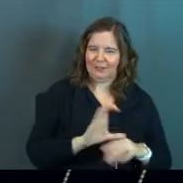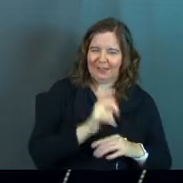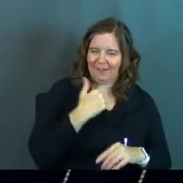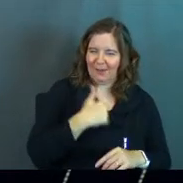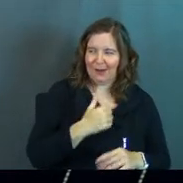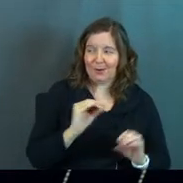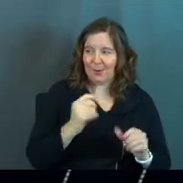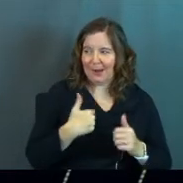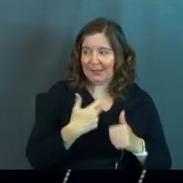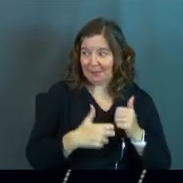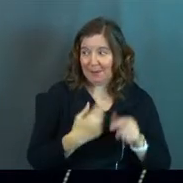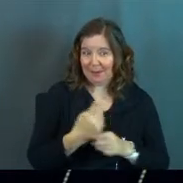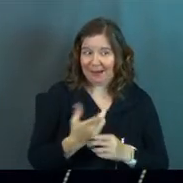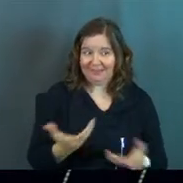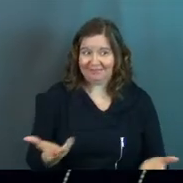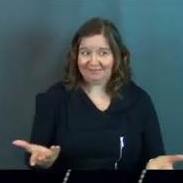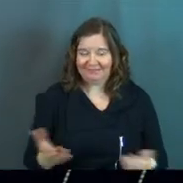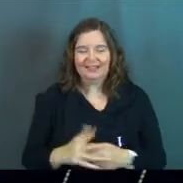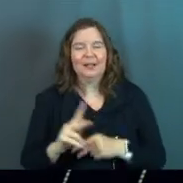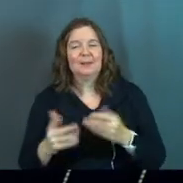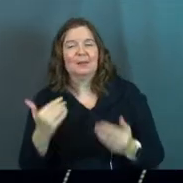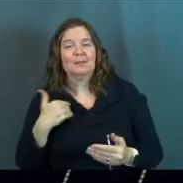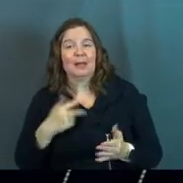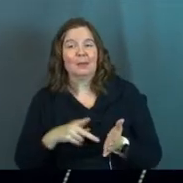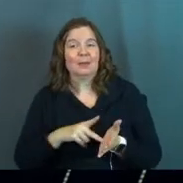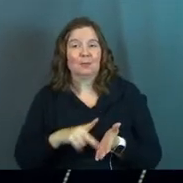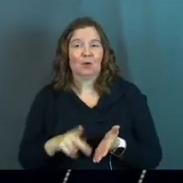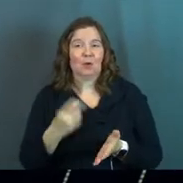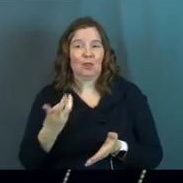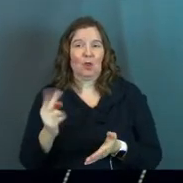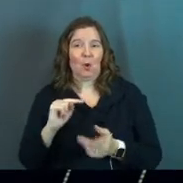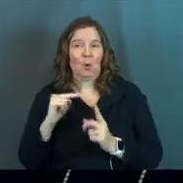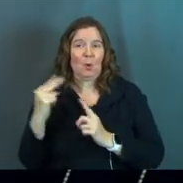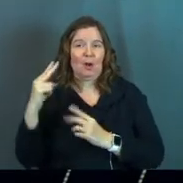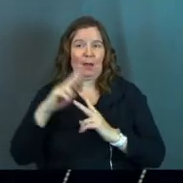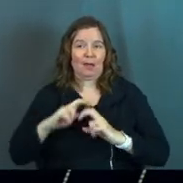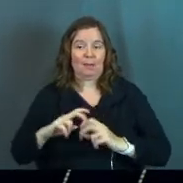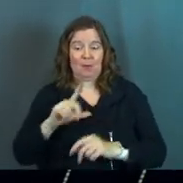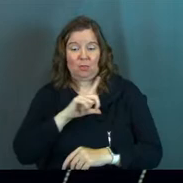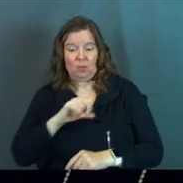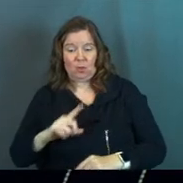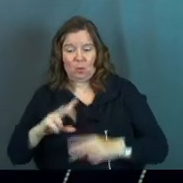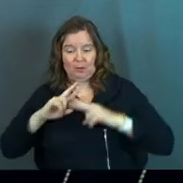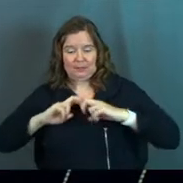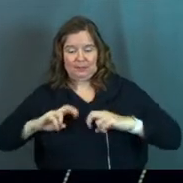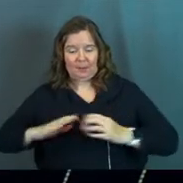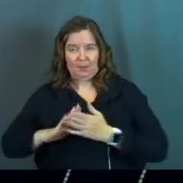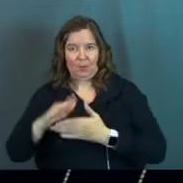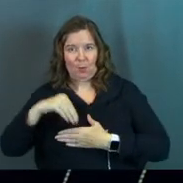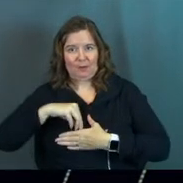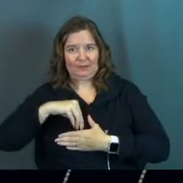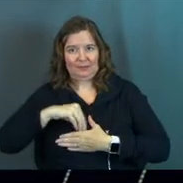problem, right? People may be pure in their own eyes, but the Lord examines their motives.